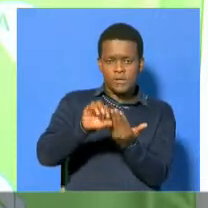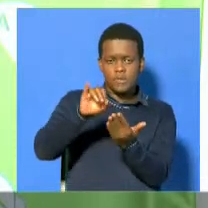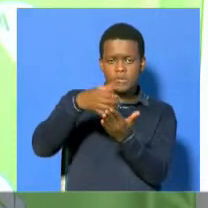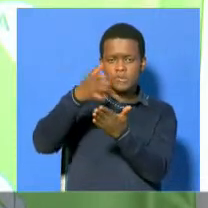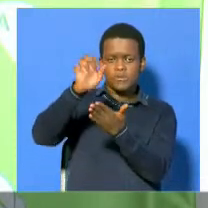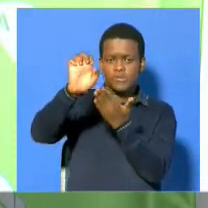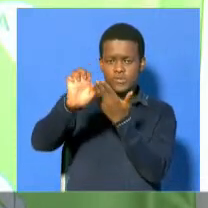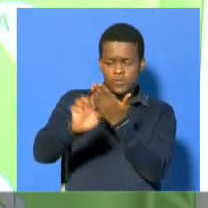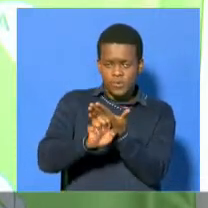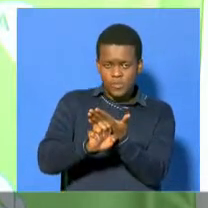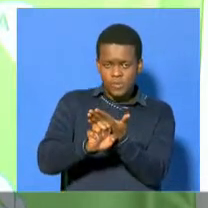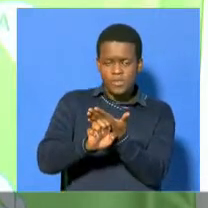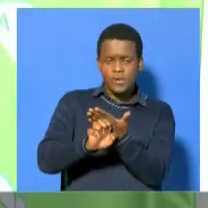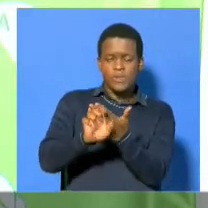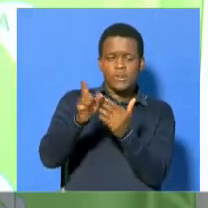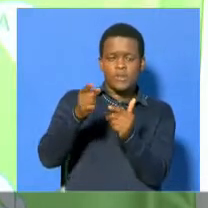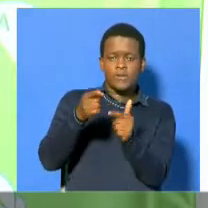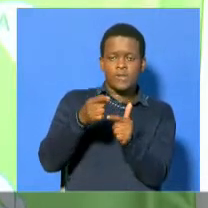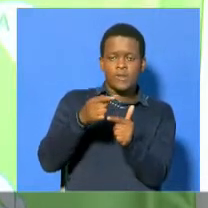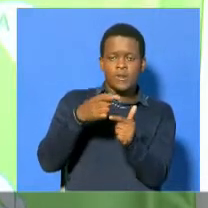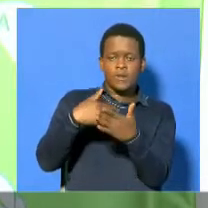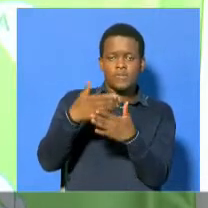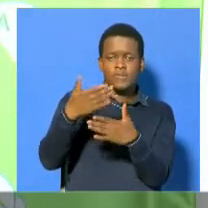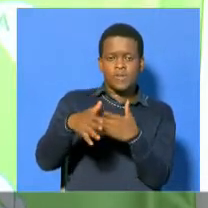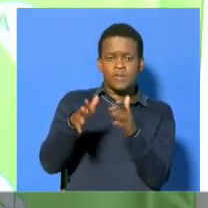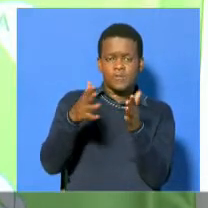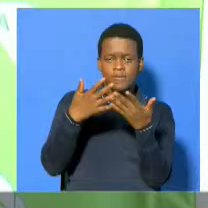Of already we have they're done